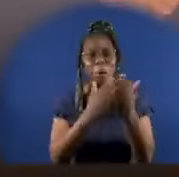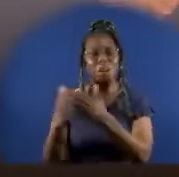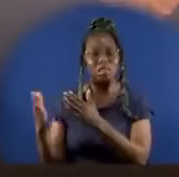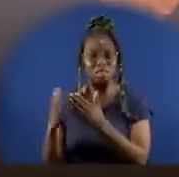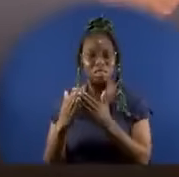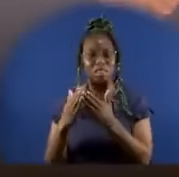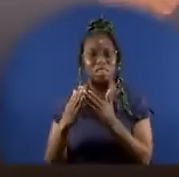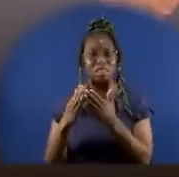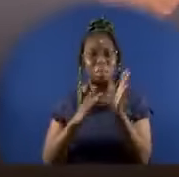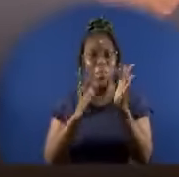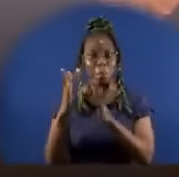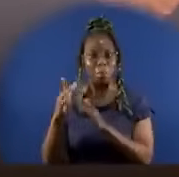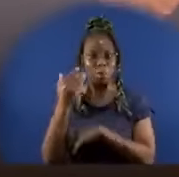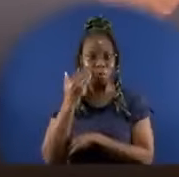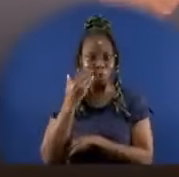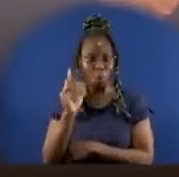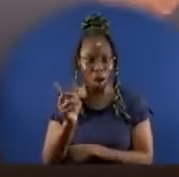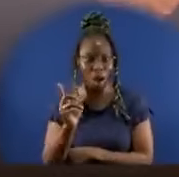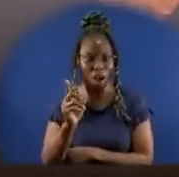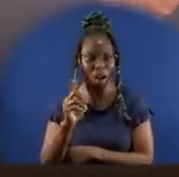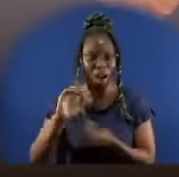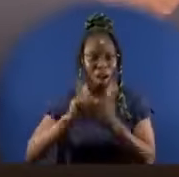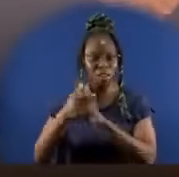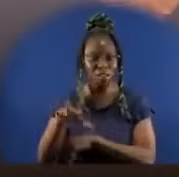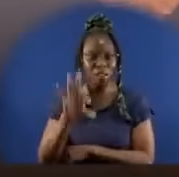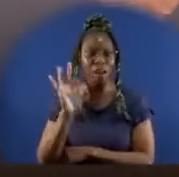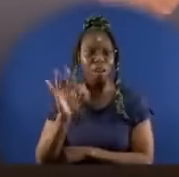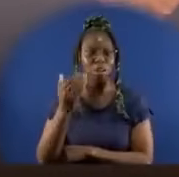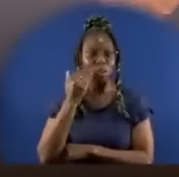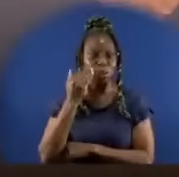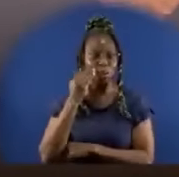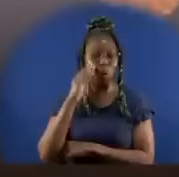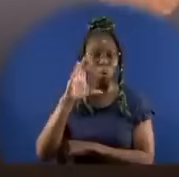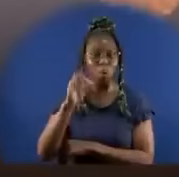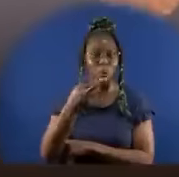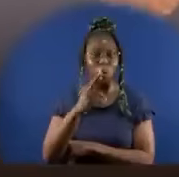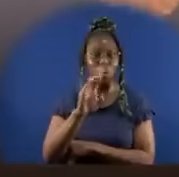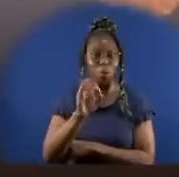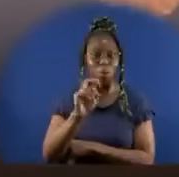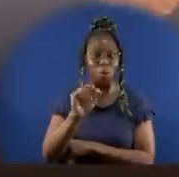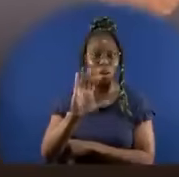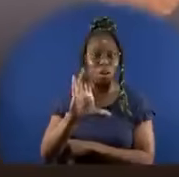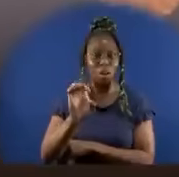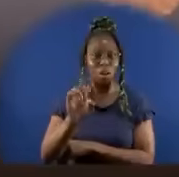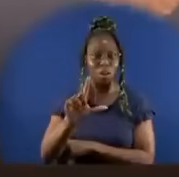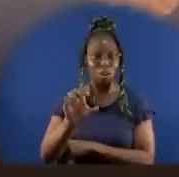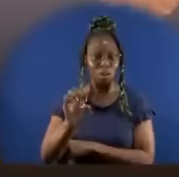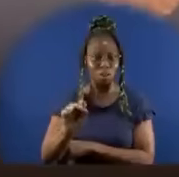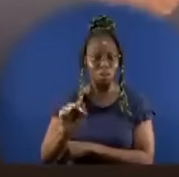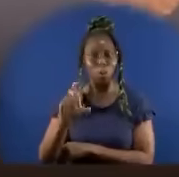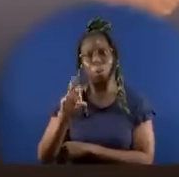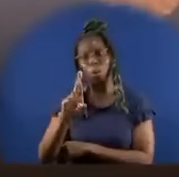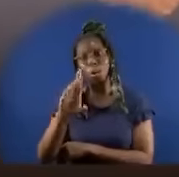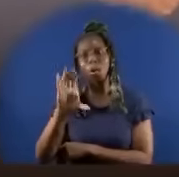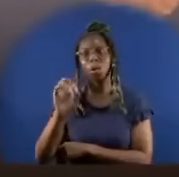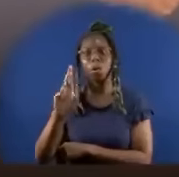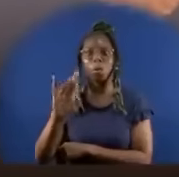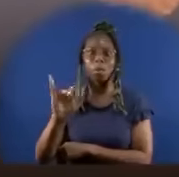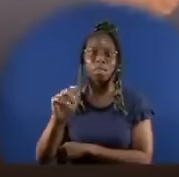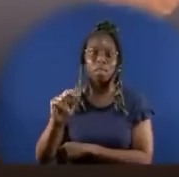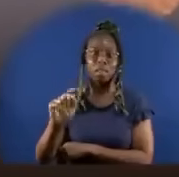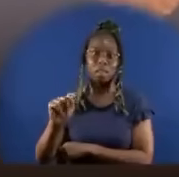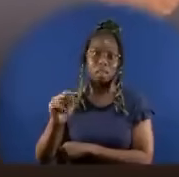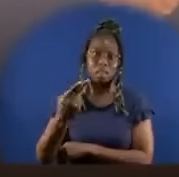know, you knew where Chronicles was and where Corinthians was. There was a difference, right? And when we were growing up, they taught us how to say certain